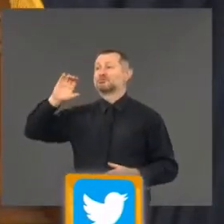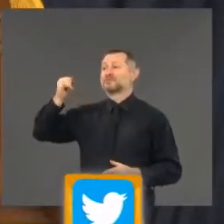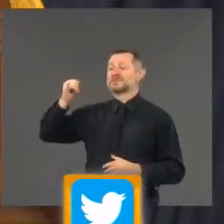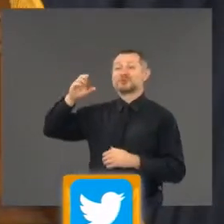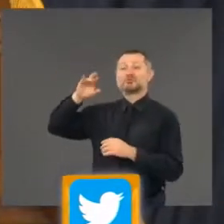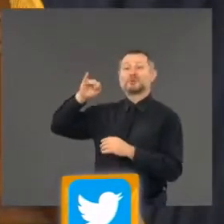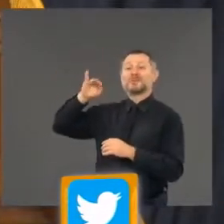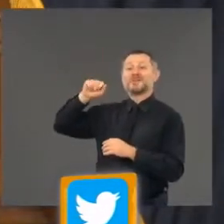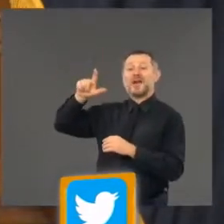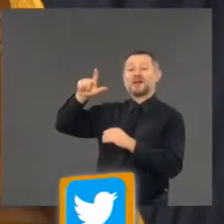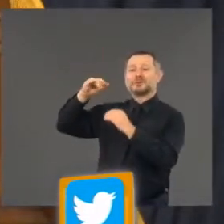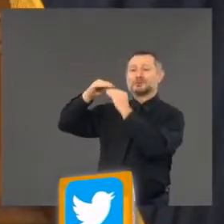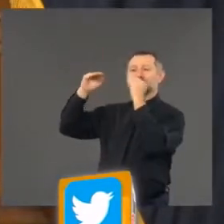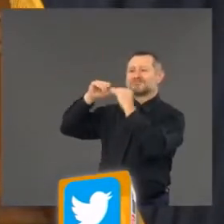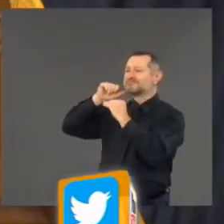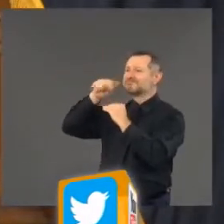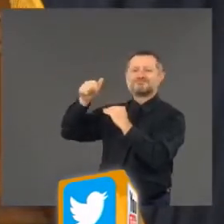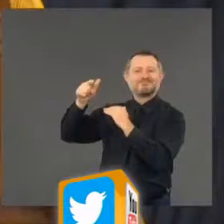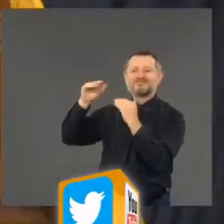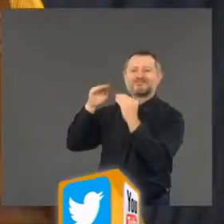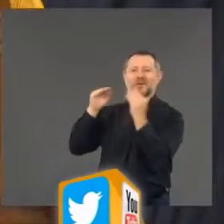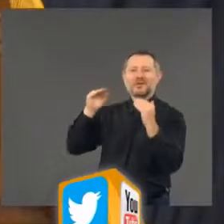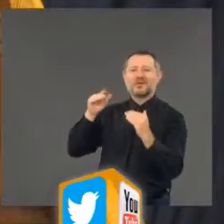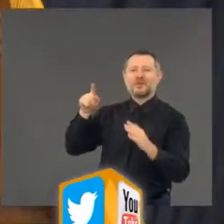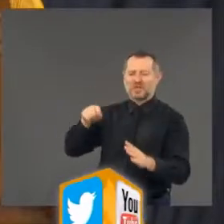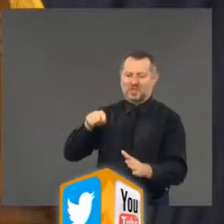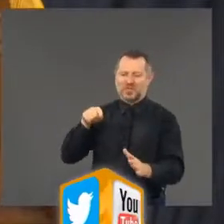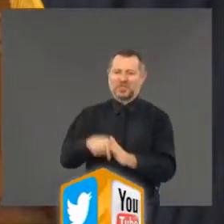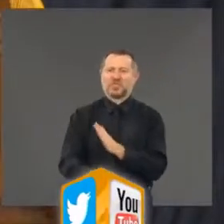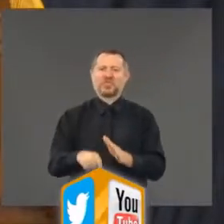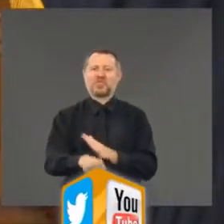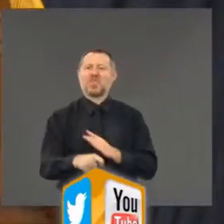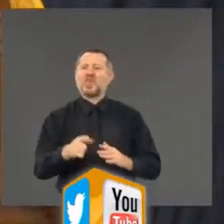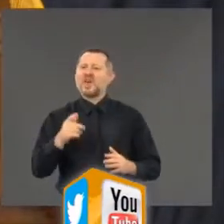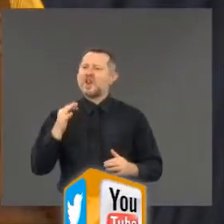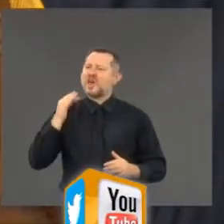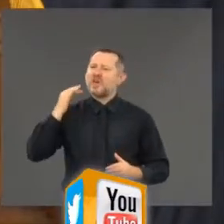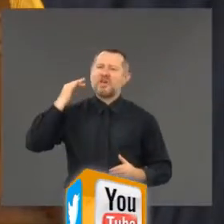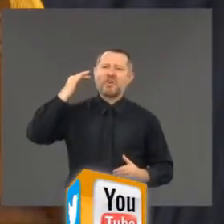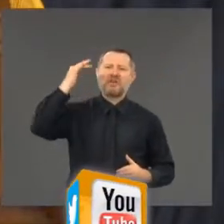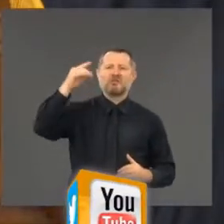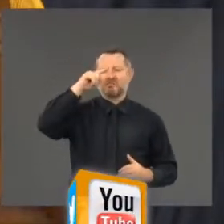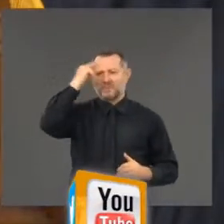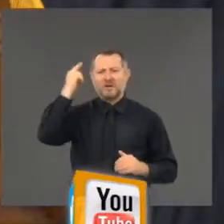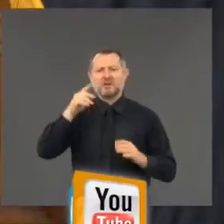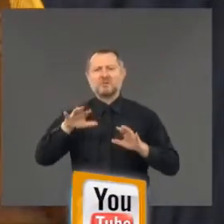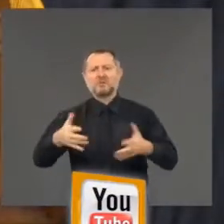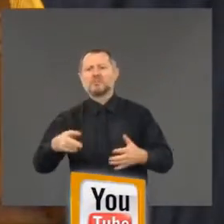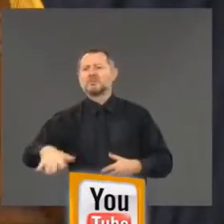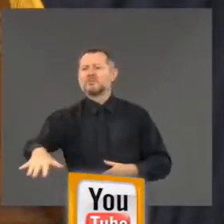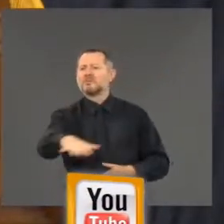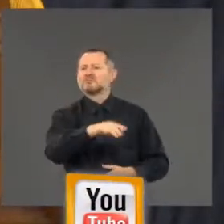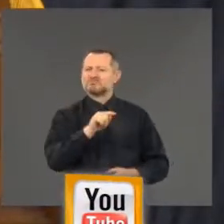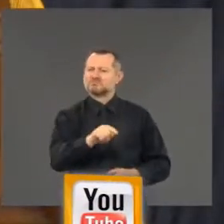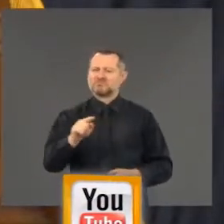unfairly kill African Americans? That's what Black Lives Matter is saying.